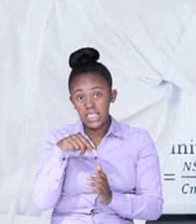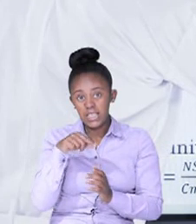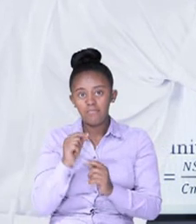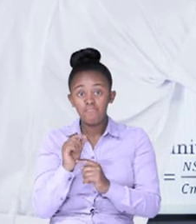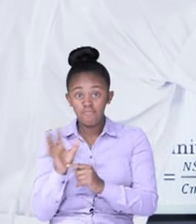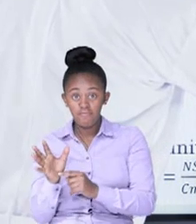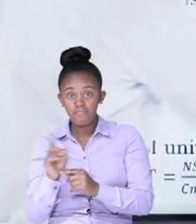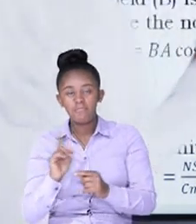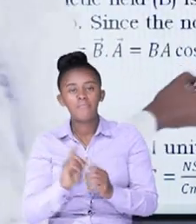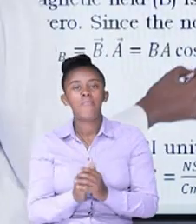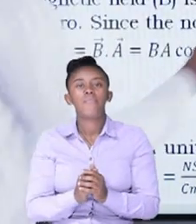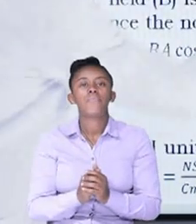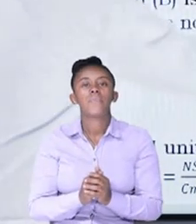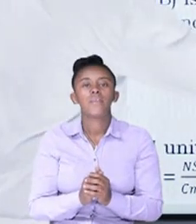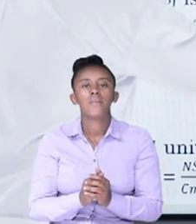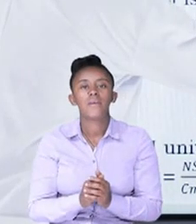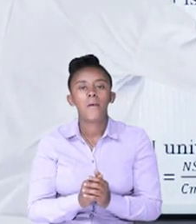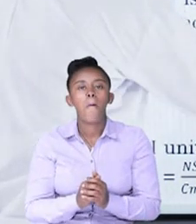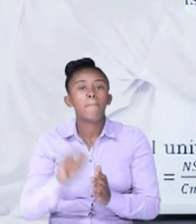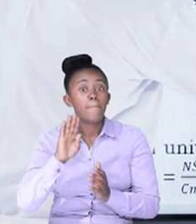what? Magnetic field B